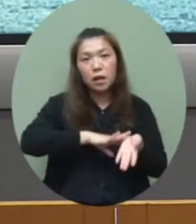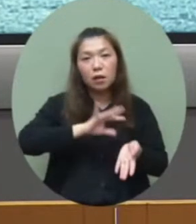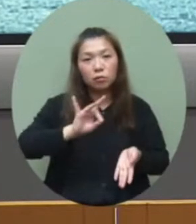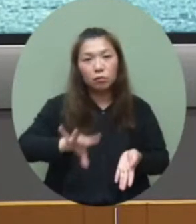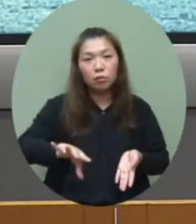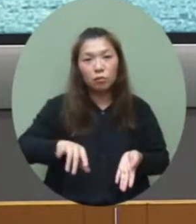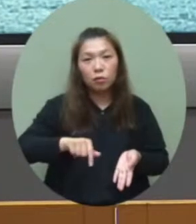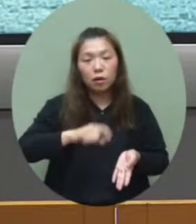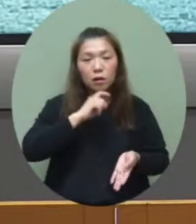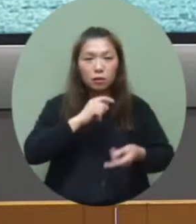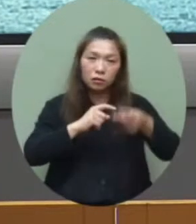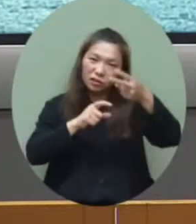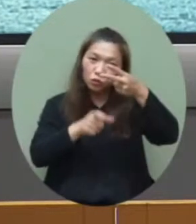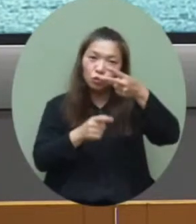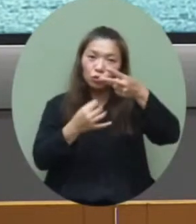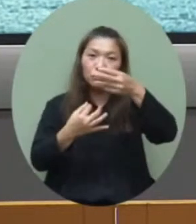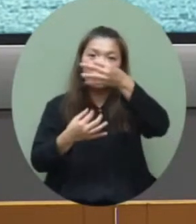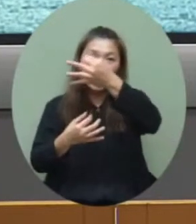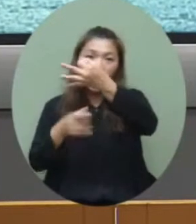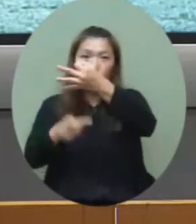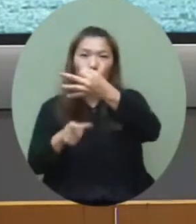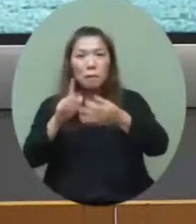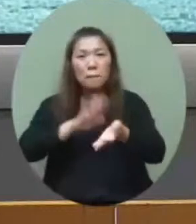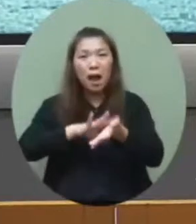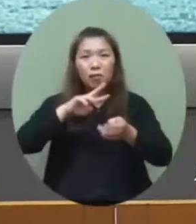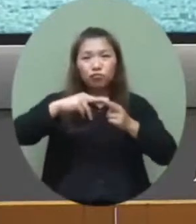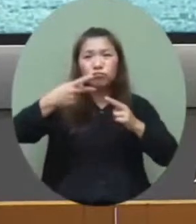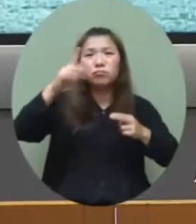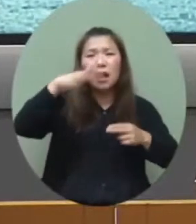or March. Yeah.